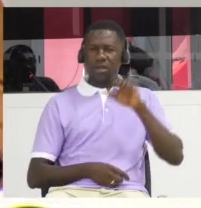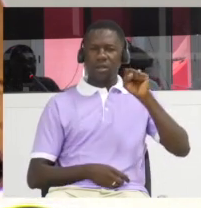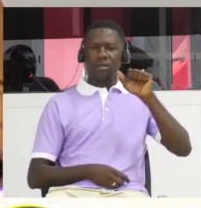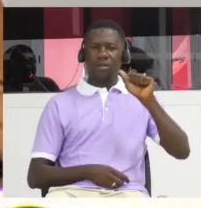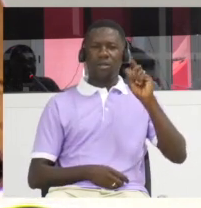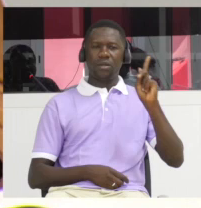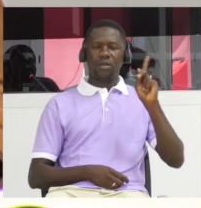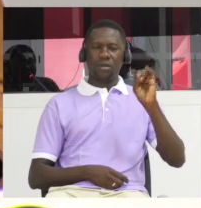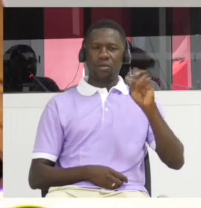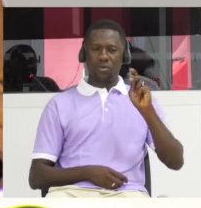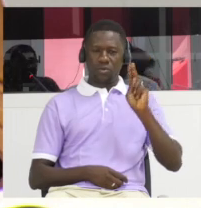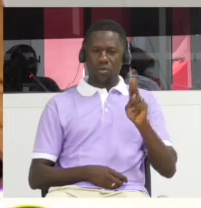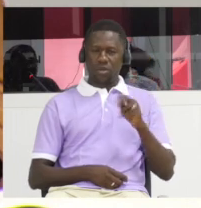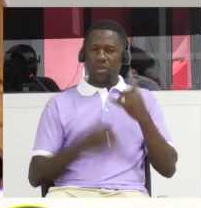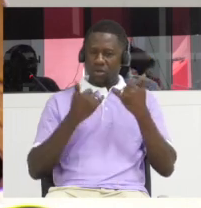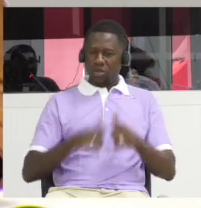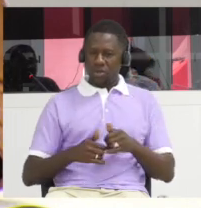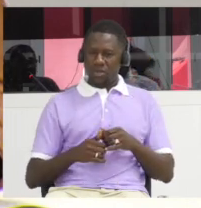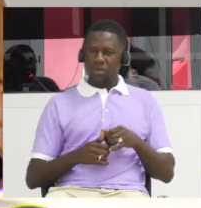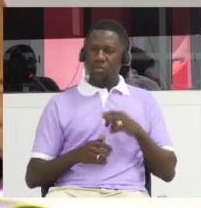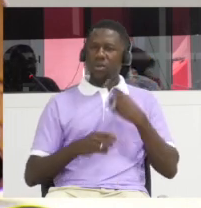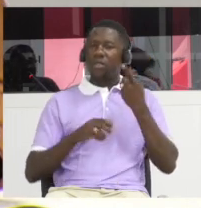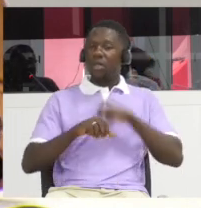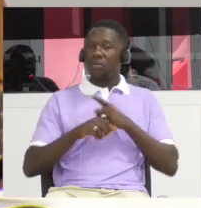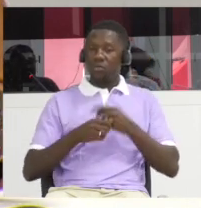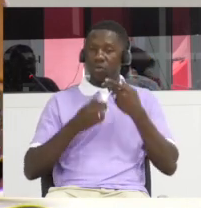case, where he went to court with